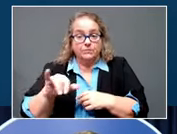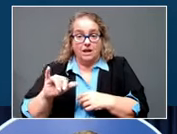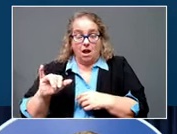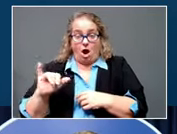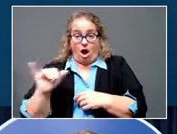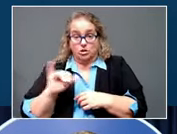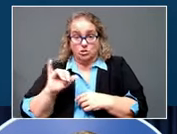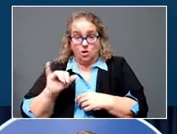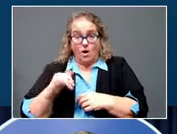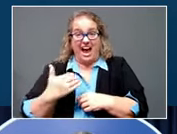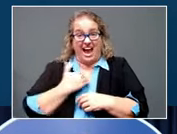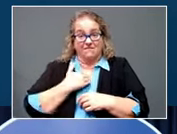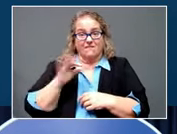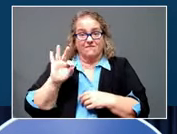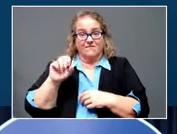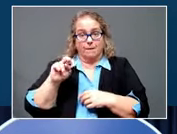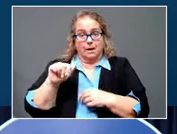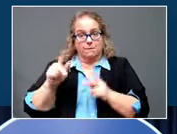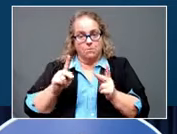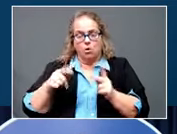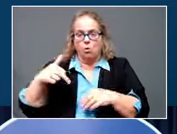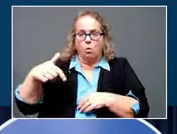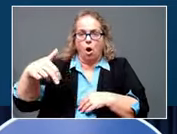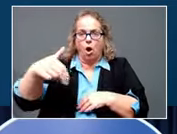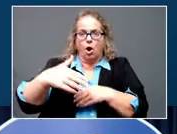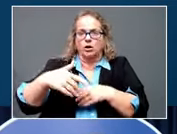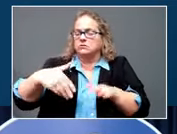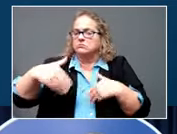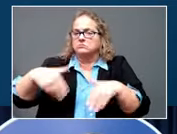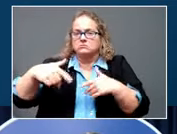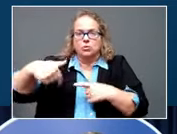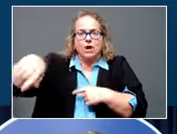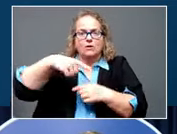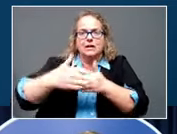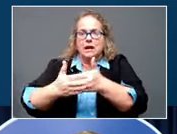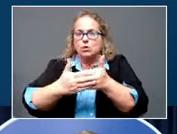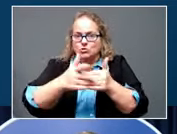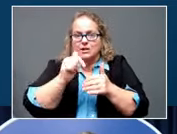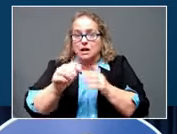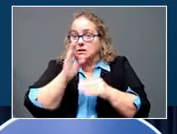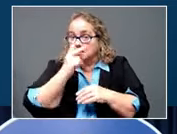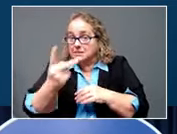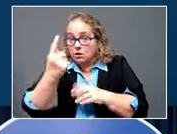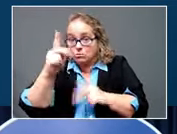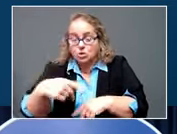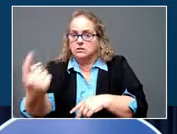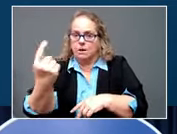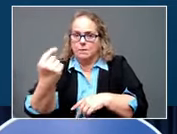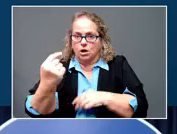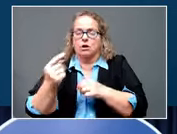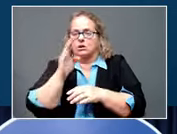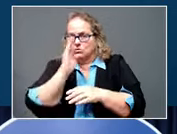their way through neighborhoods. You can work with them directly. These ways not only help you file your claim,